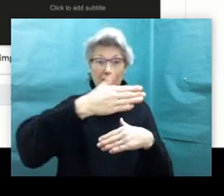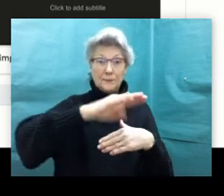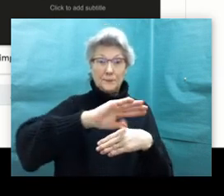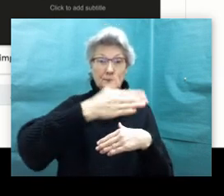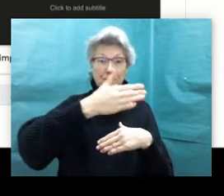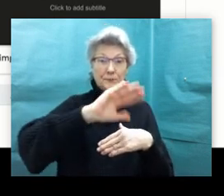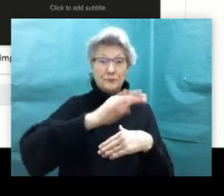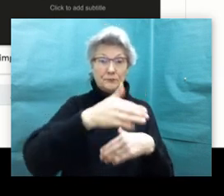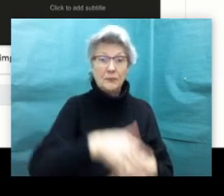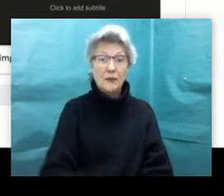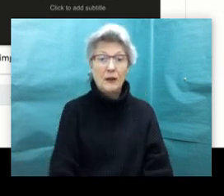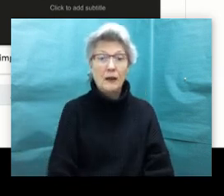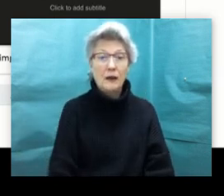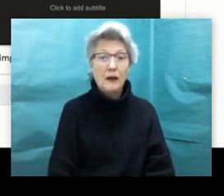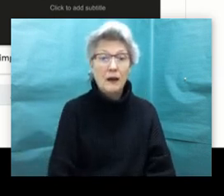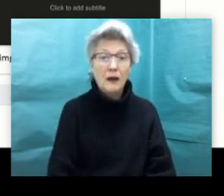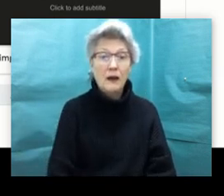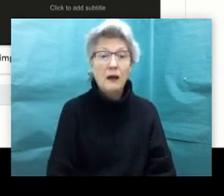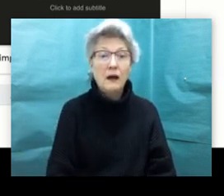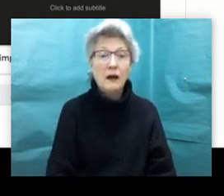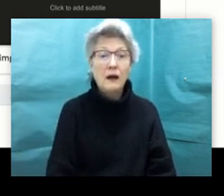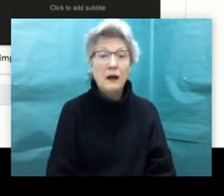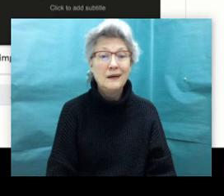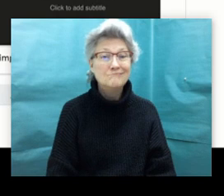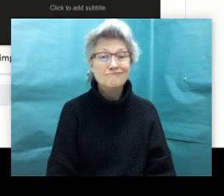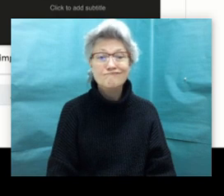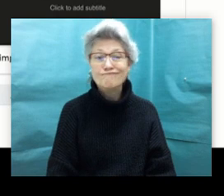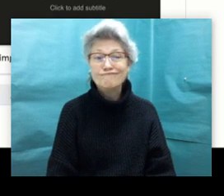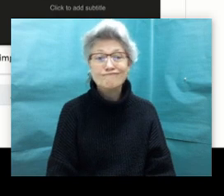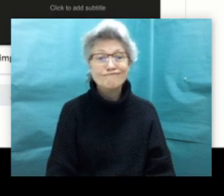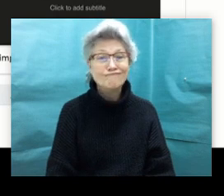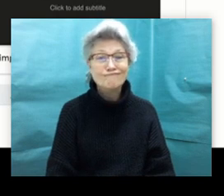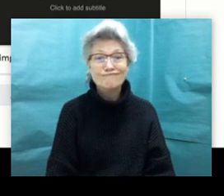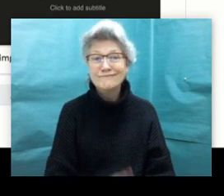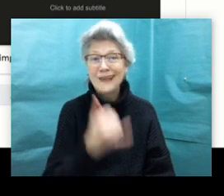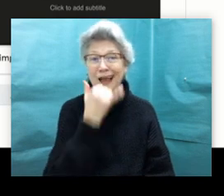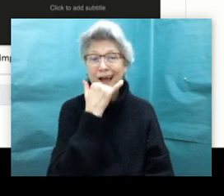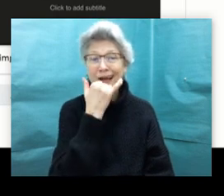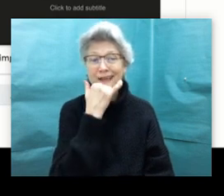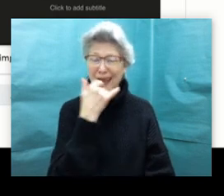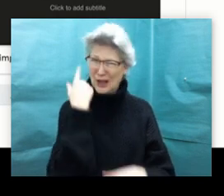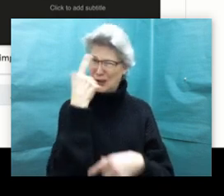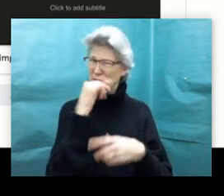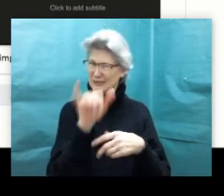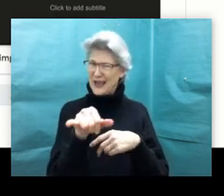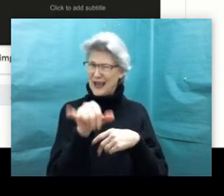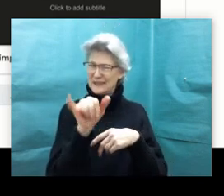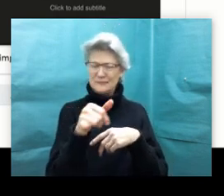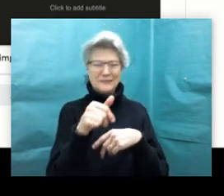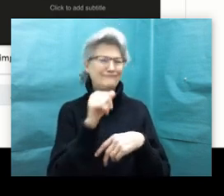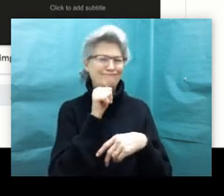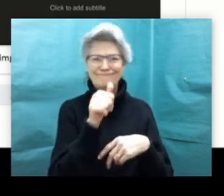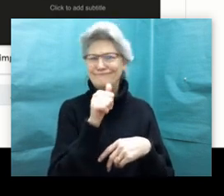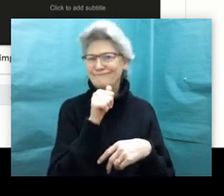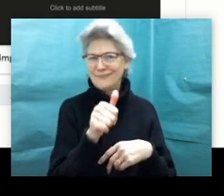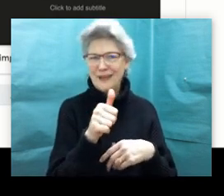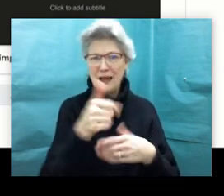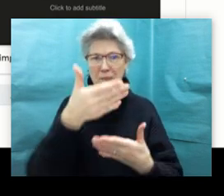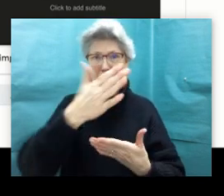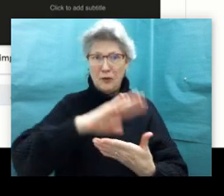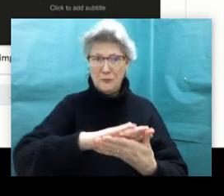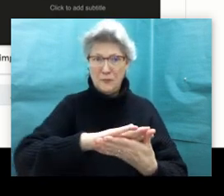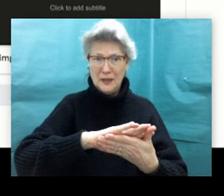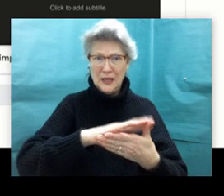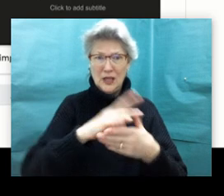it. Oh, but actually it doesn't, right? Sometimes an S is a little bit tricky. It looks like the top and the bottom would be the